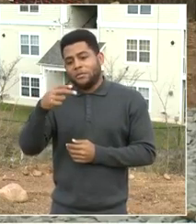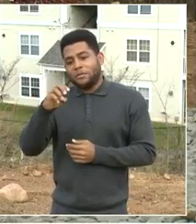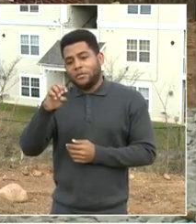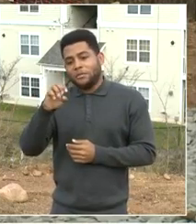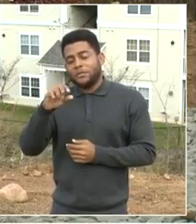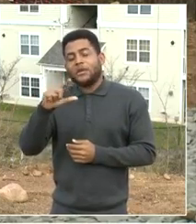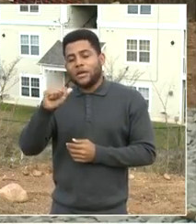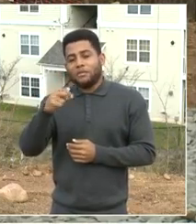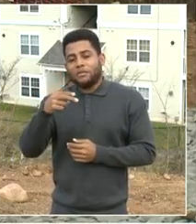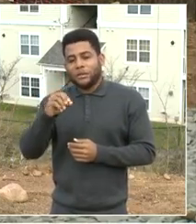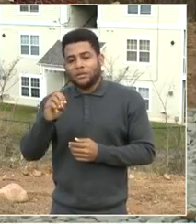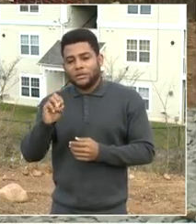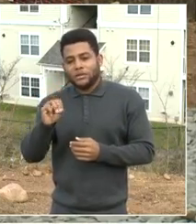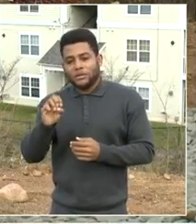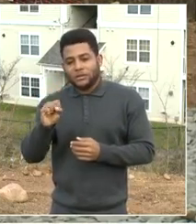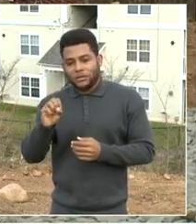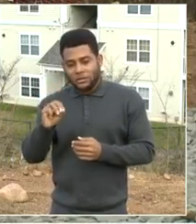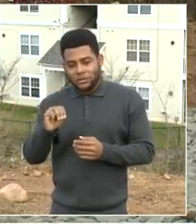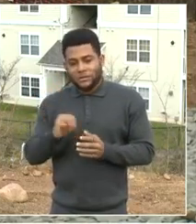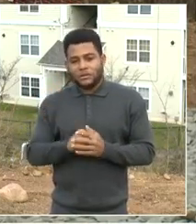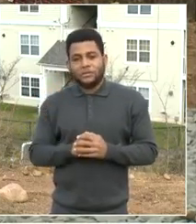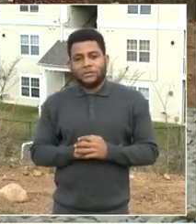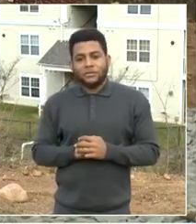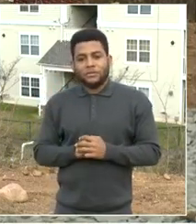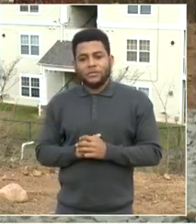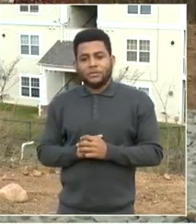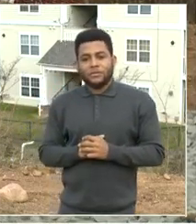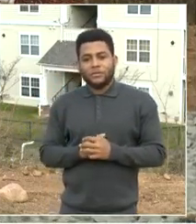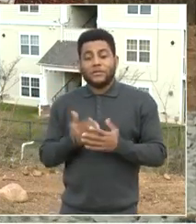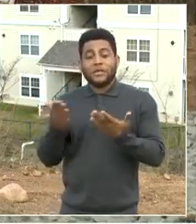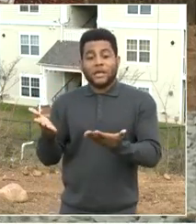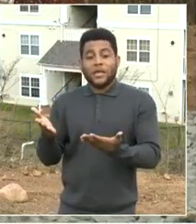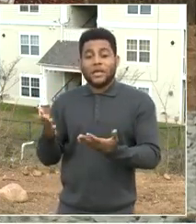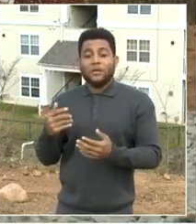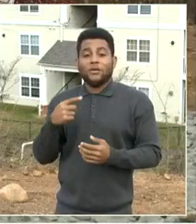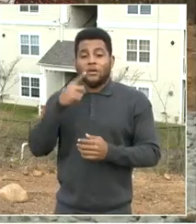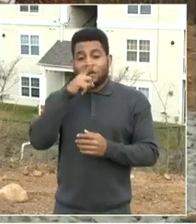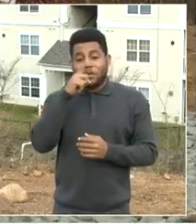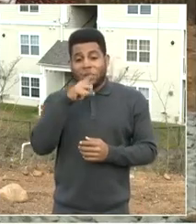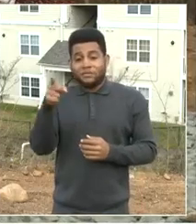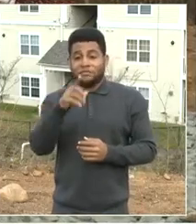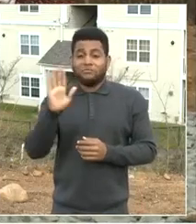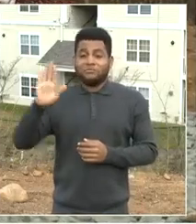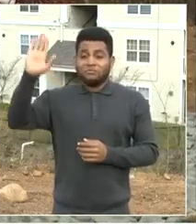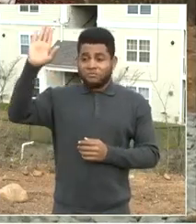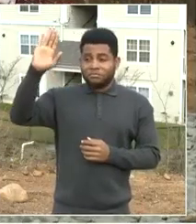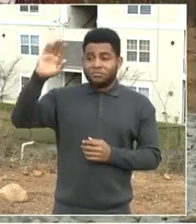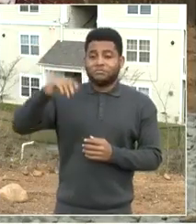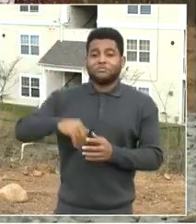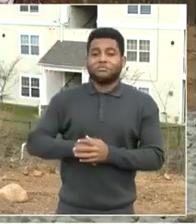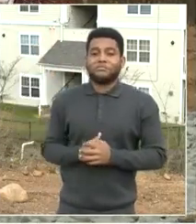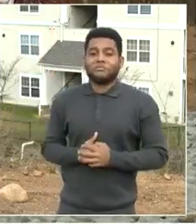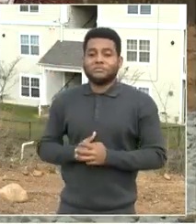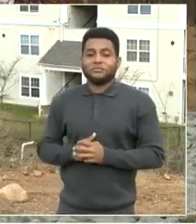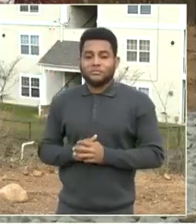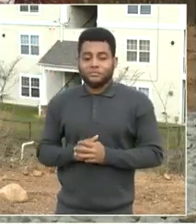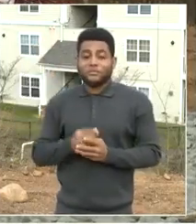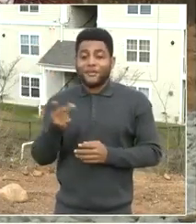your hand? A lot of this is the brainchild of Avi Fechner, who